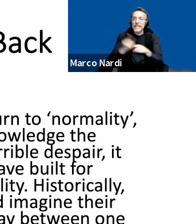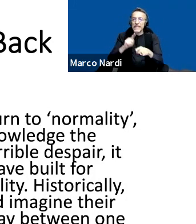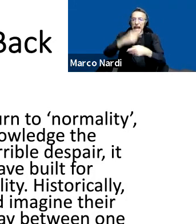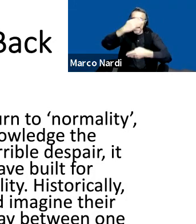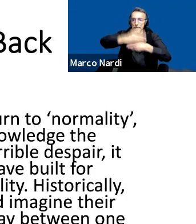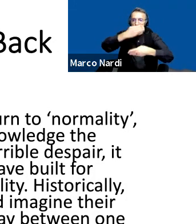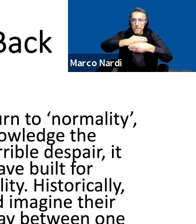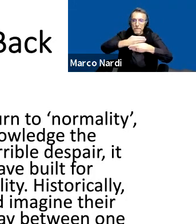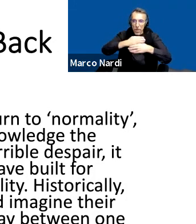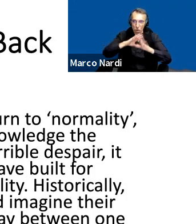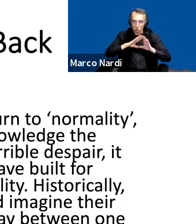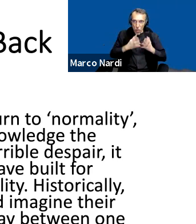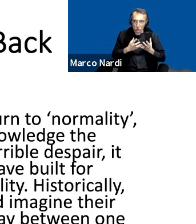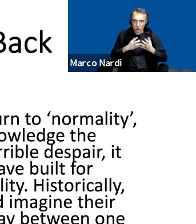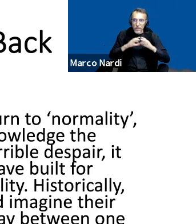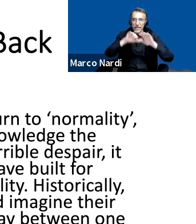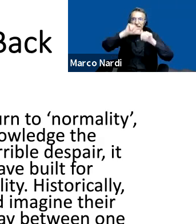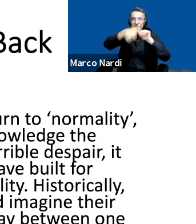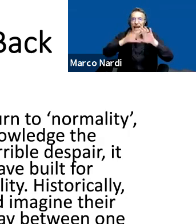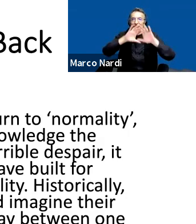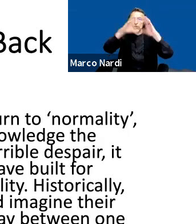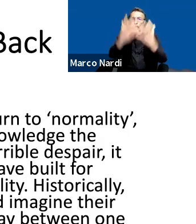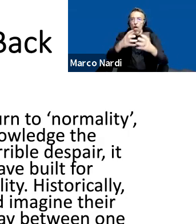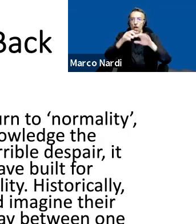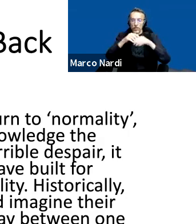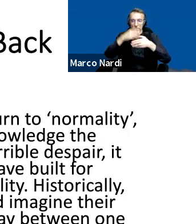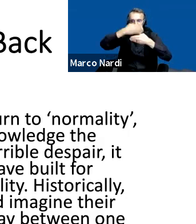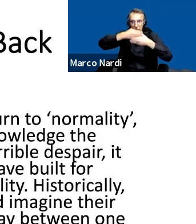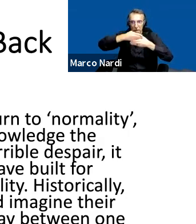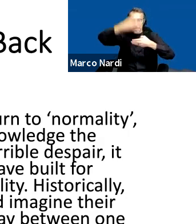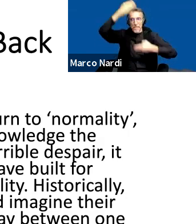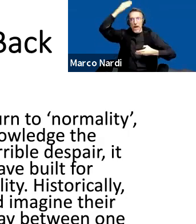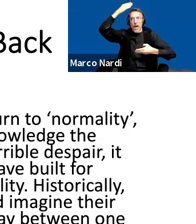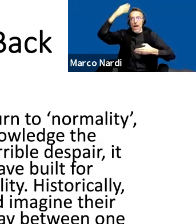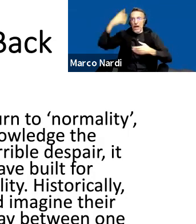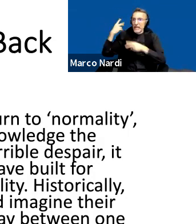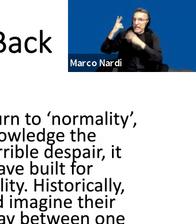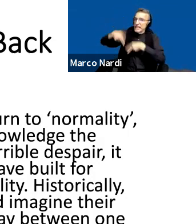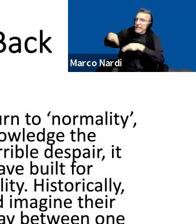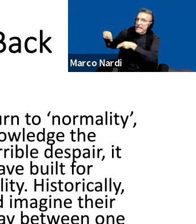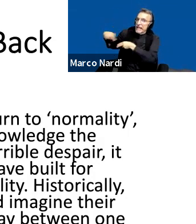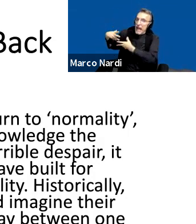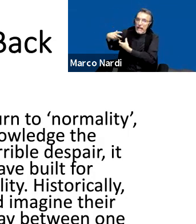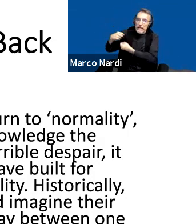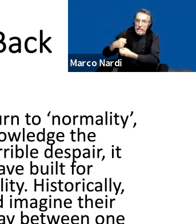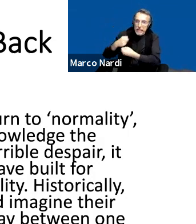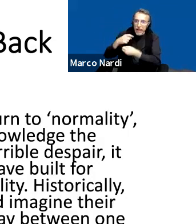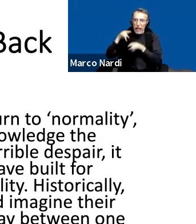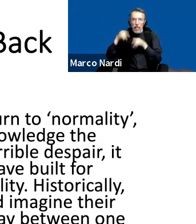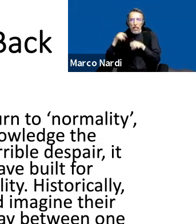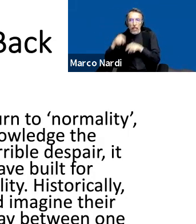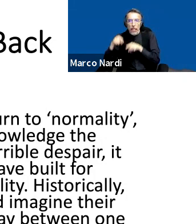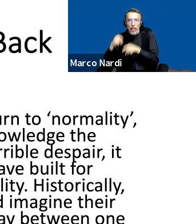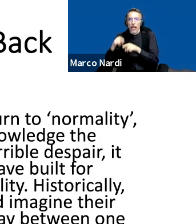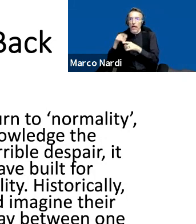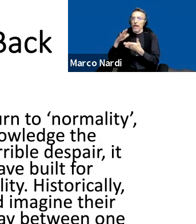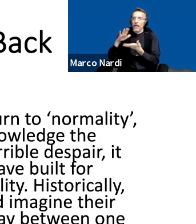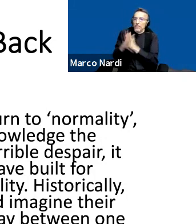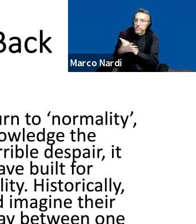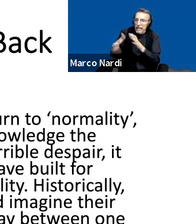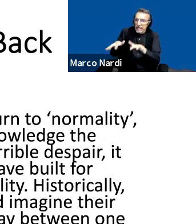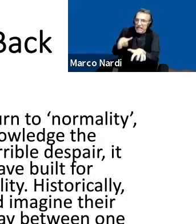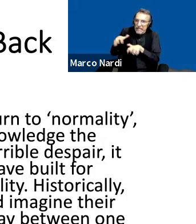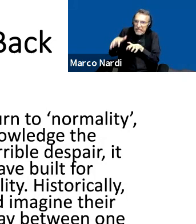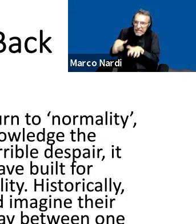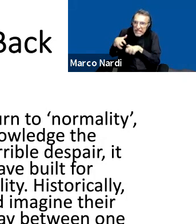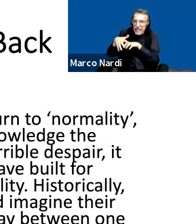one world and the next. We can choose to walk through it, dragging the carcasses of our prejudice and hatred, our avarice, our data banks and our